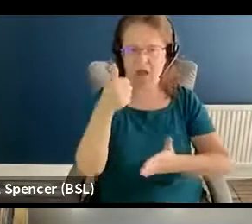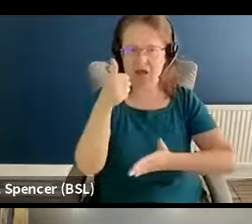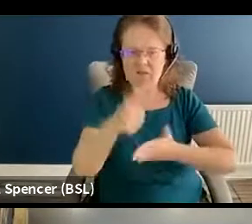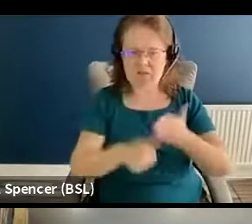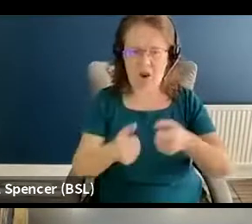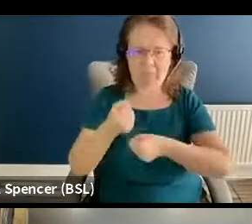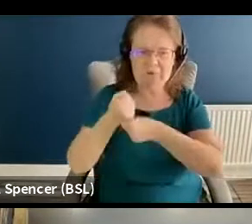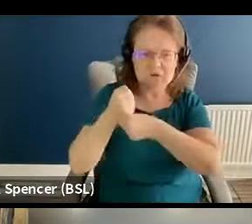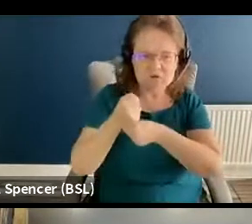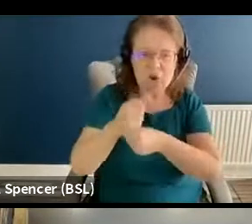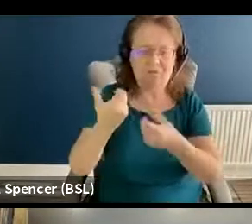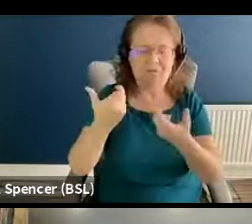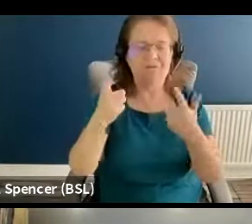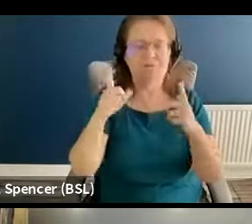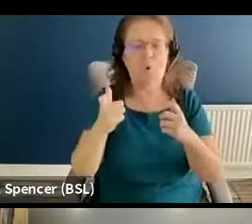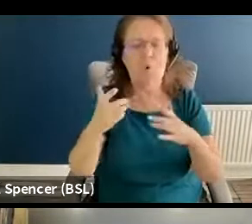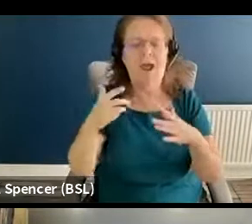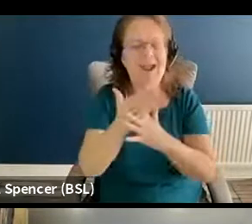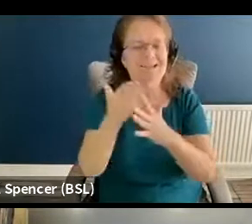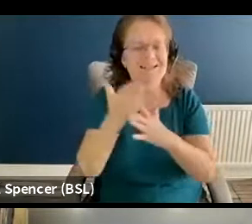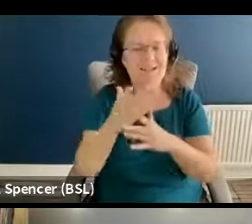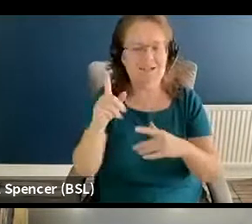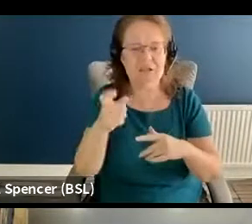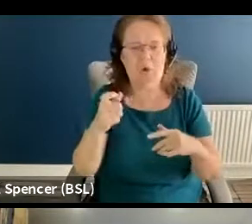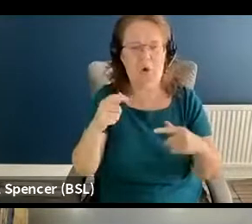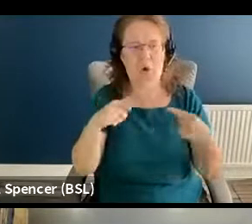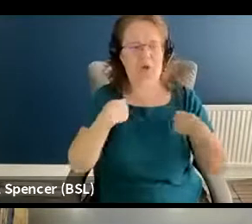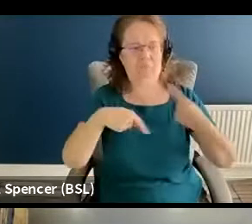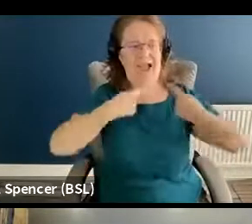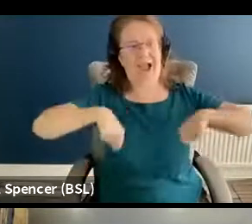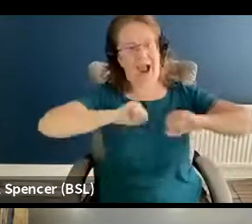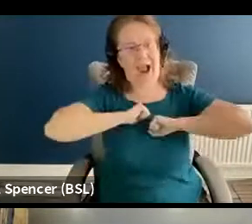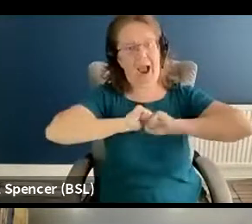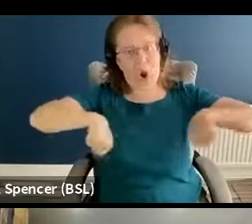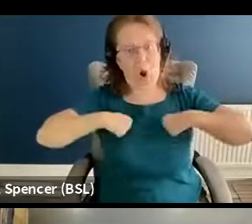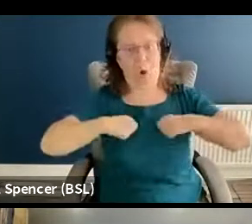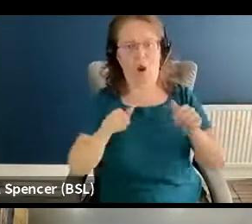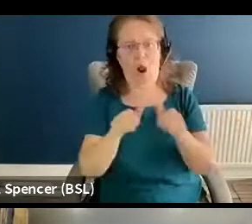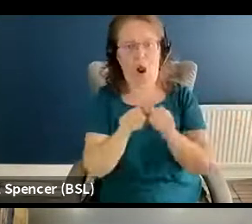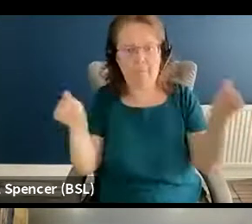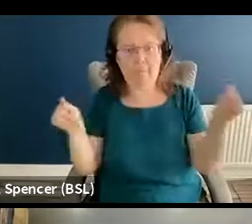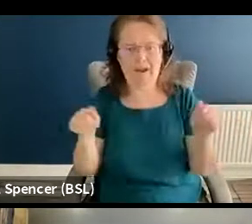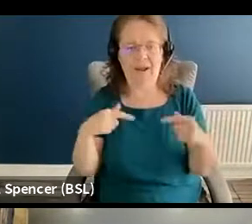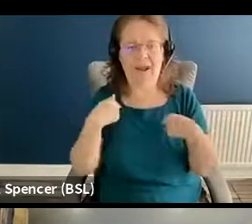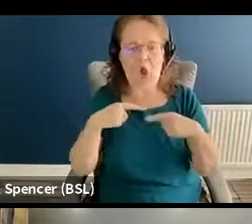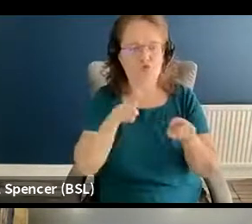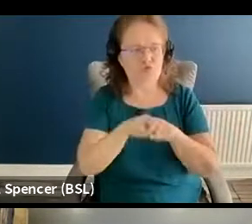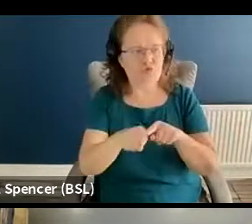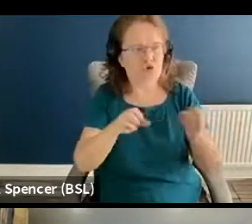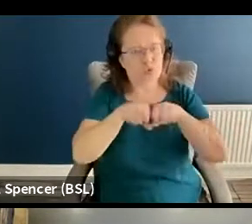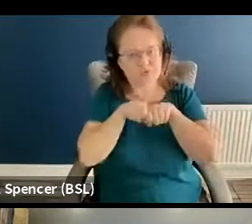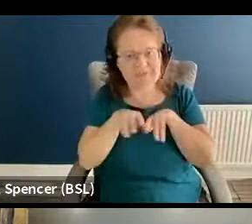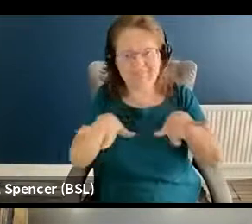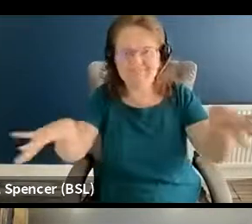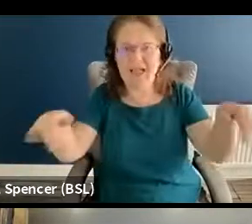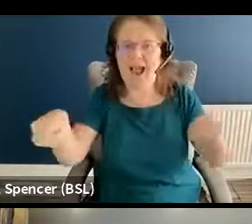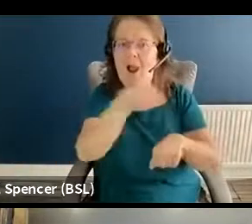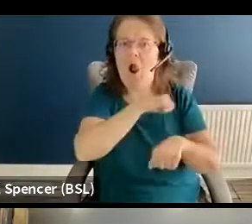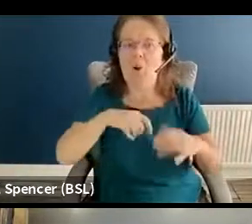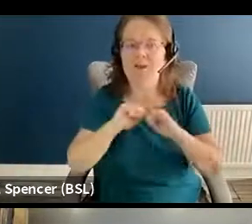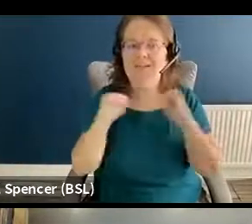championing accessibility efforts at the company, trying to, you know, impart the education across the whole team,